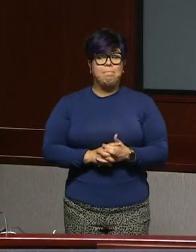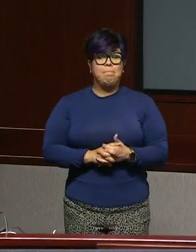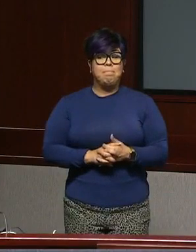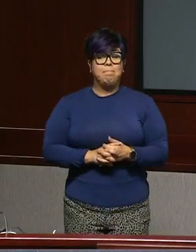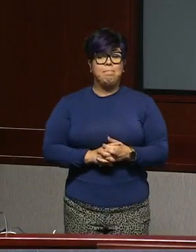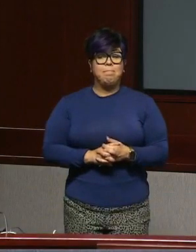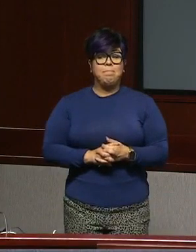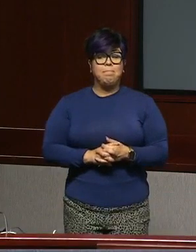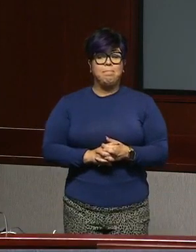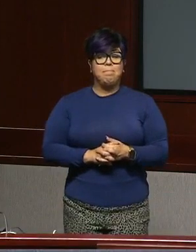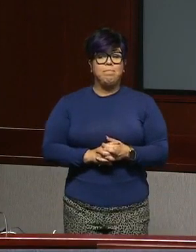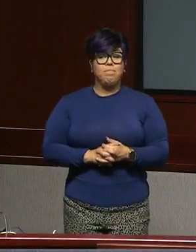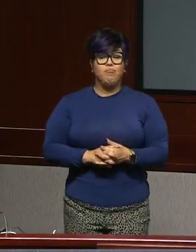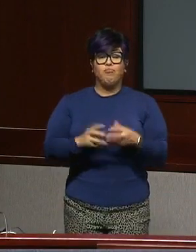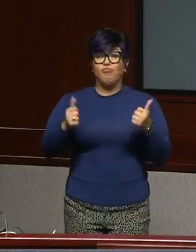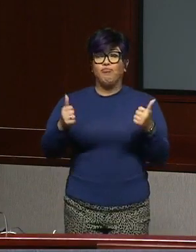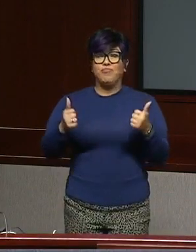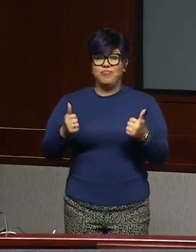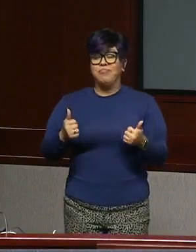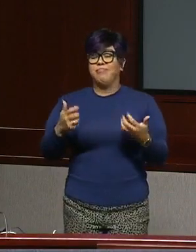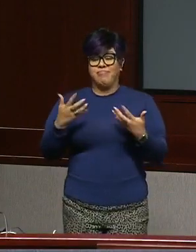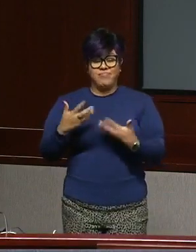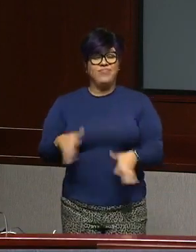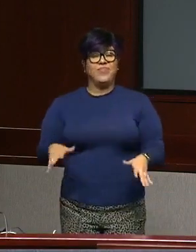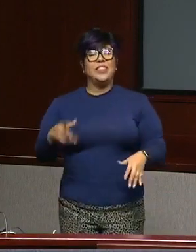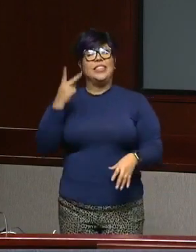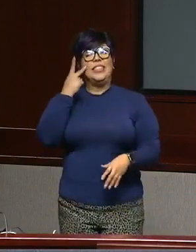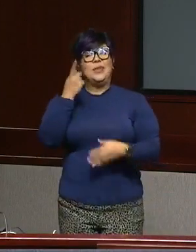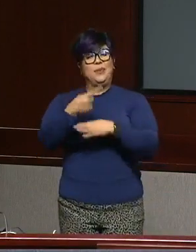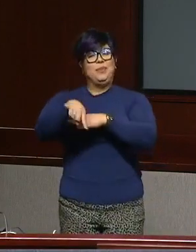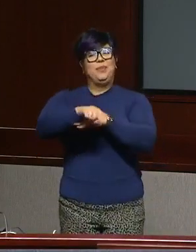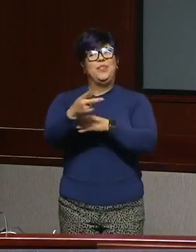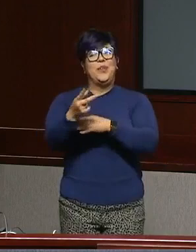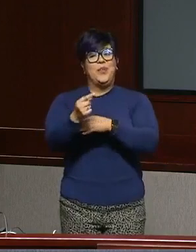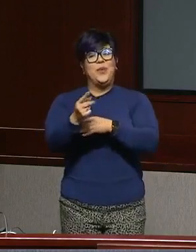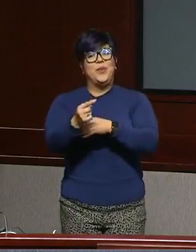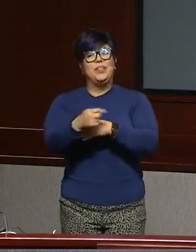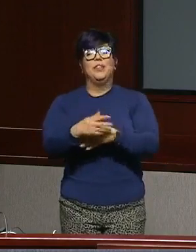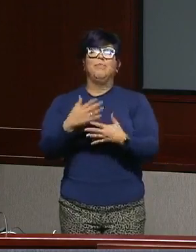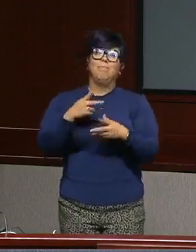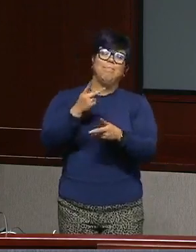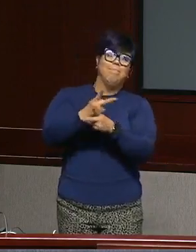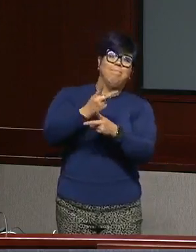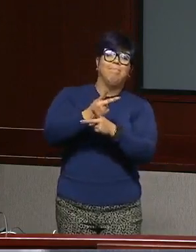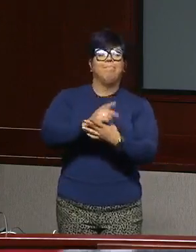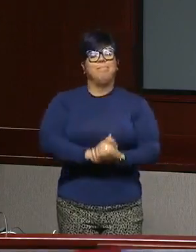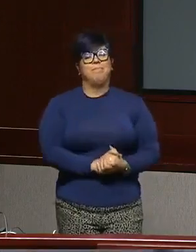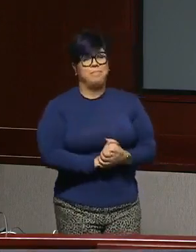Okay, that's it for today. We'll see you next Thursday. Please stay safe.